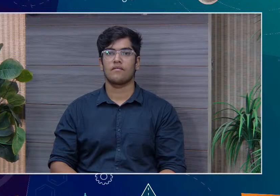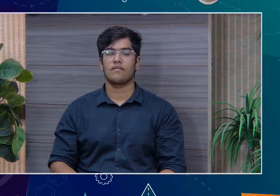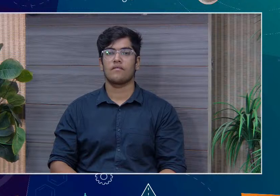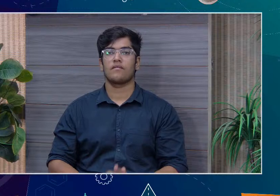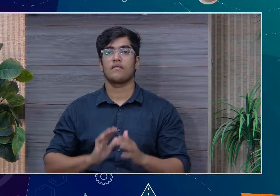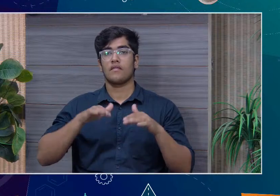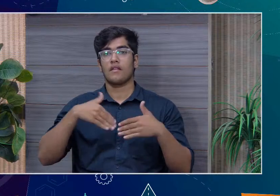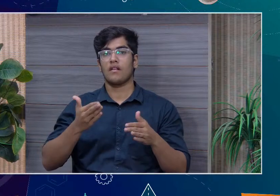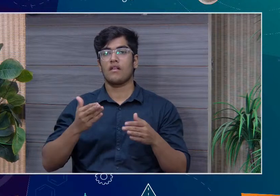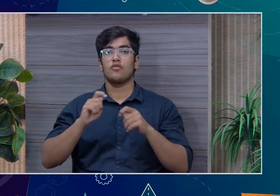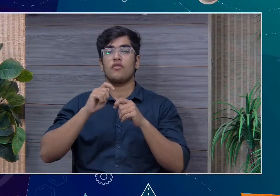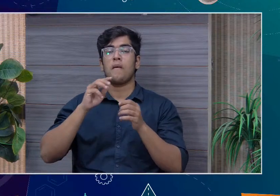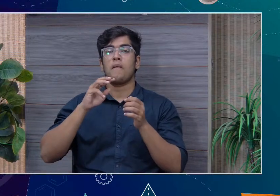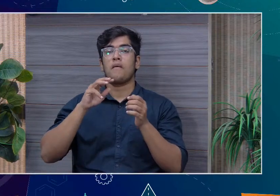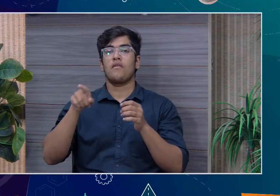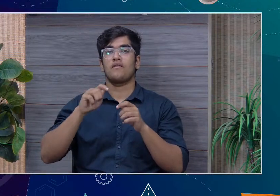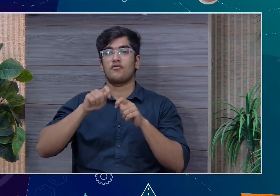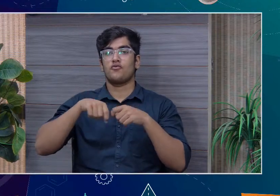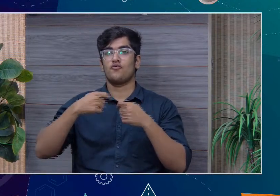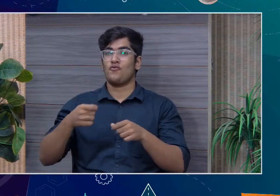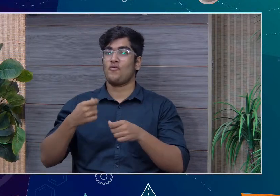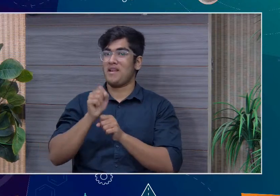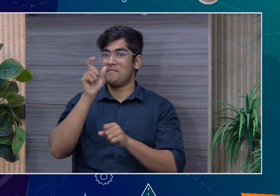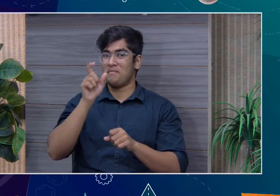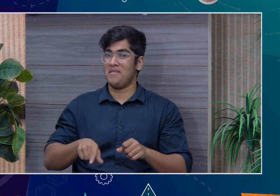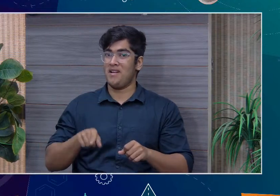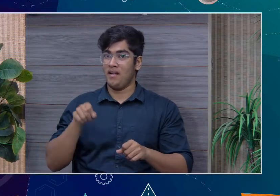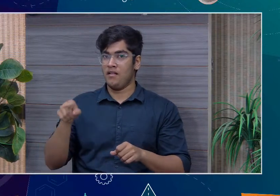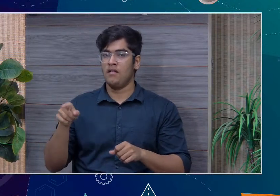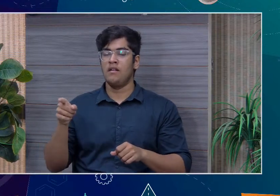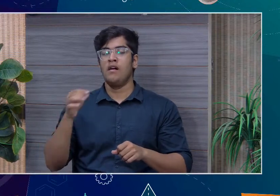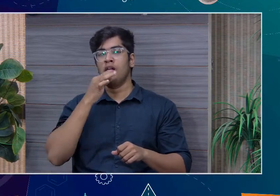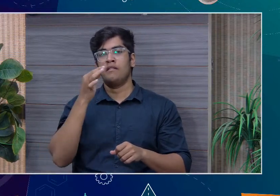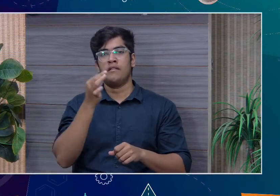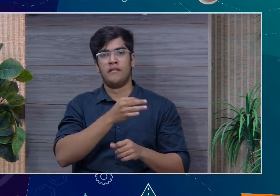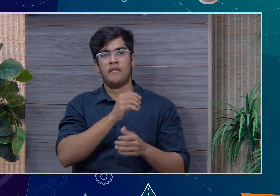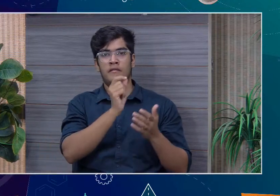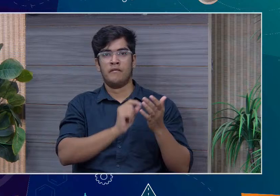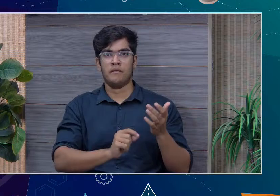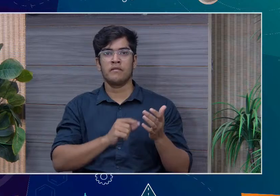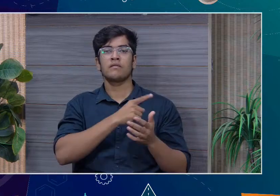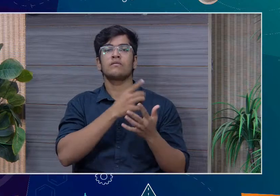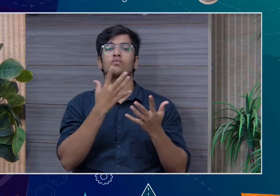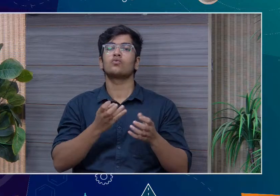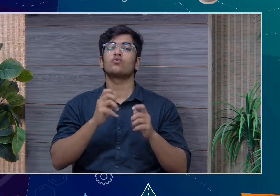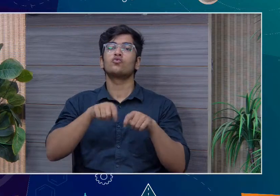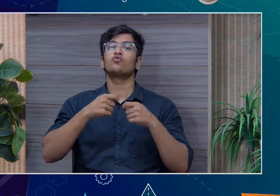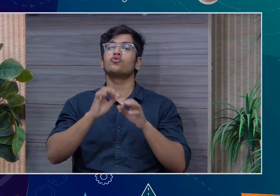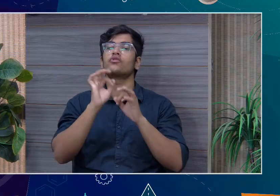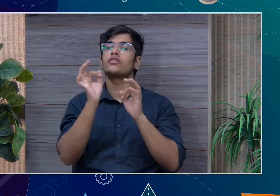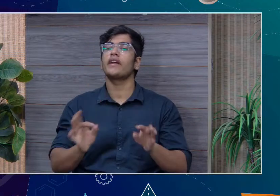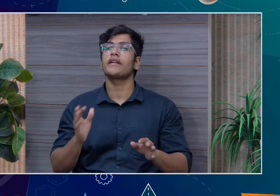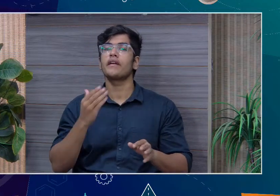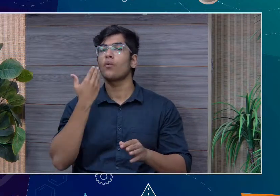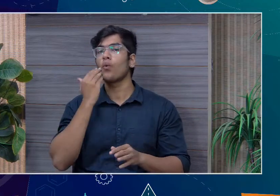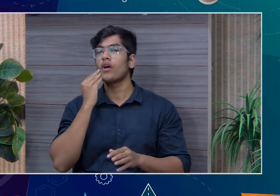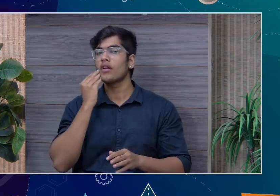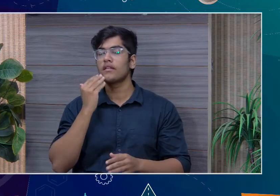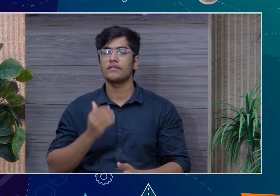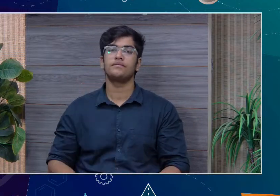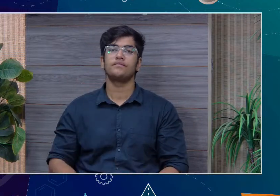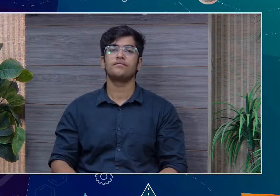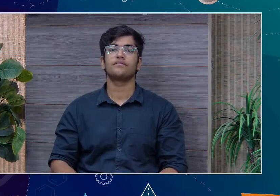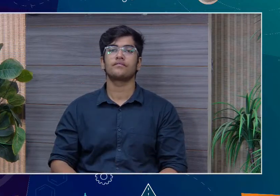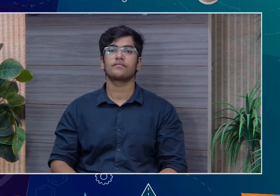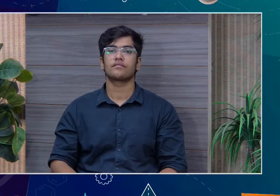the shoemaker himself asked the author that at what time the author wanted his shoes to be ready. So the